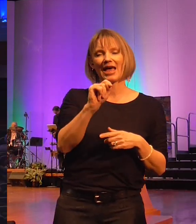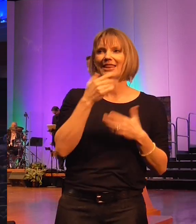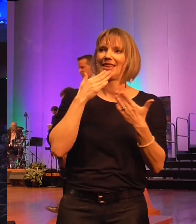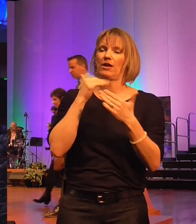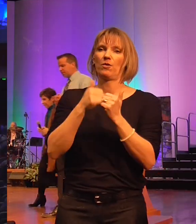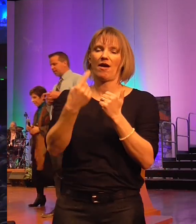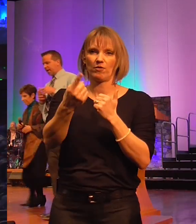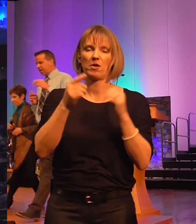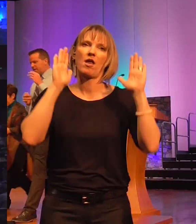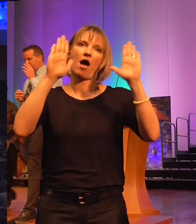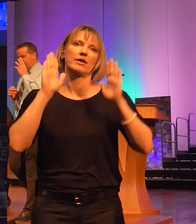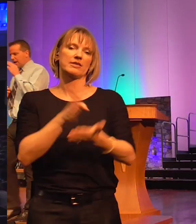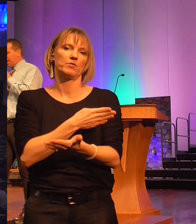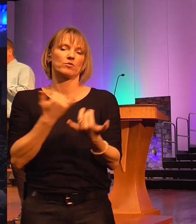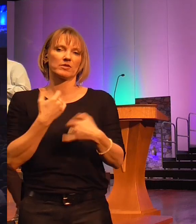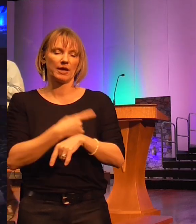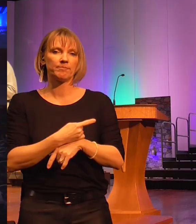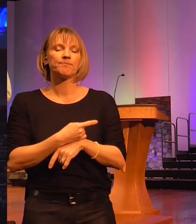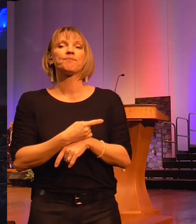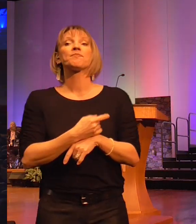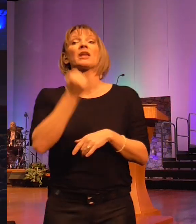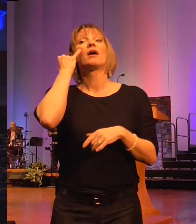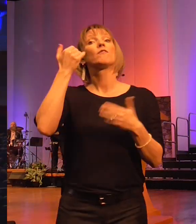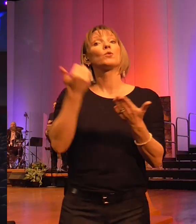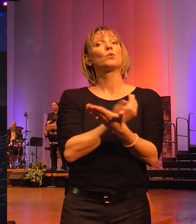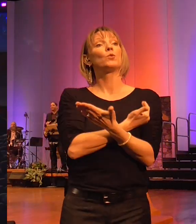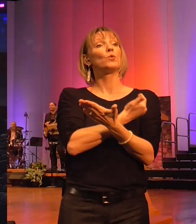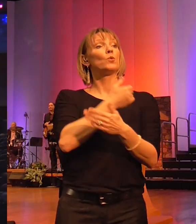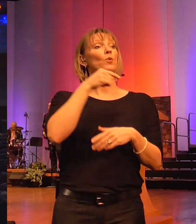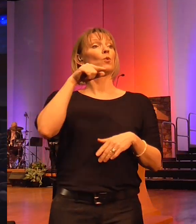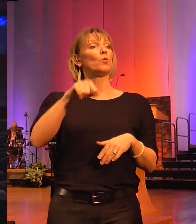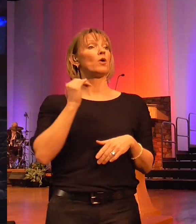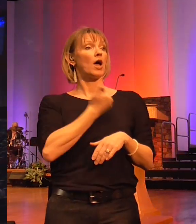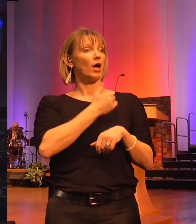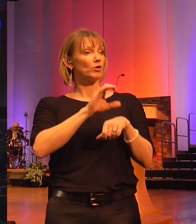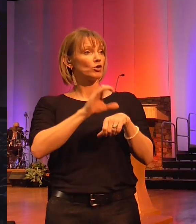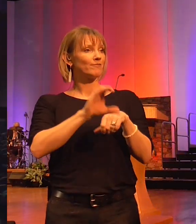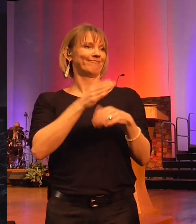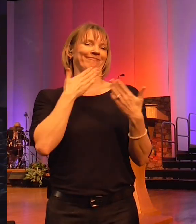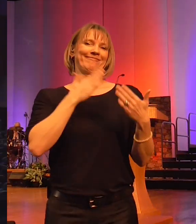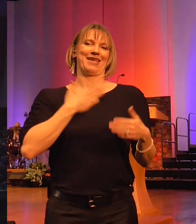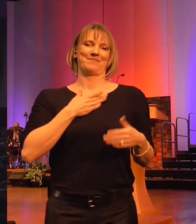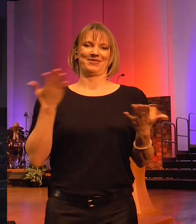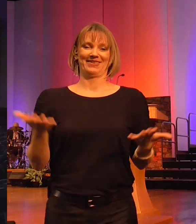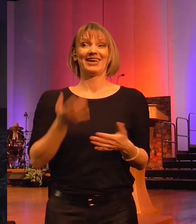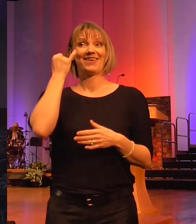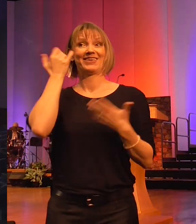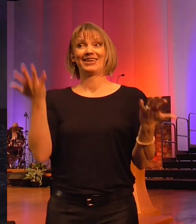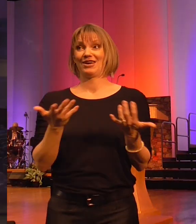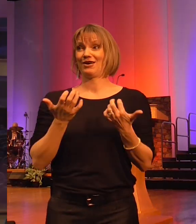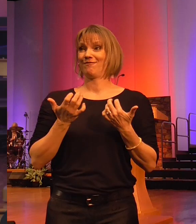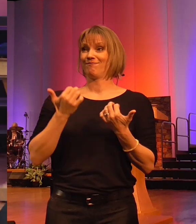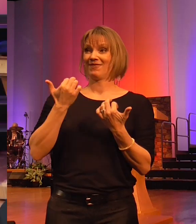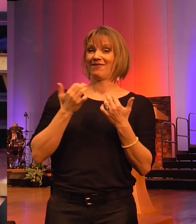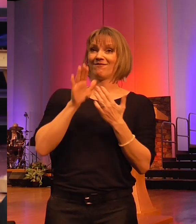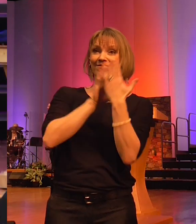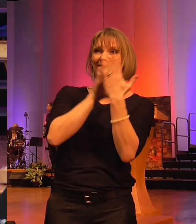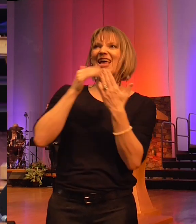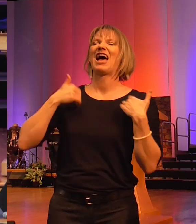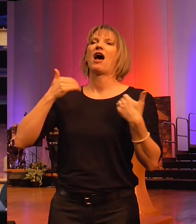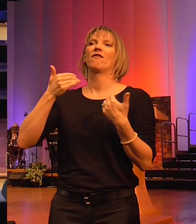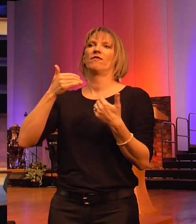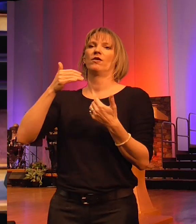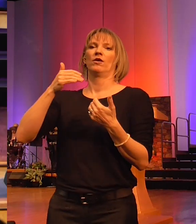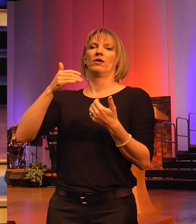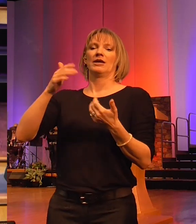everybody. Awesome music today. If you're new to our church, we're so glad you're here. If you're here in person, we have a welcome center right in the center of